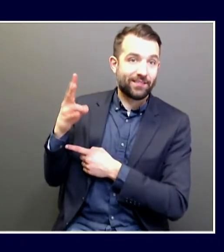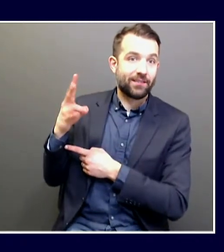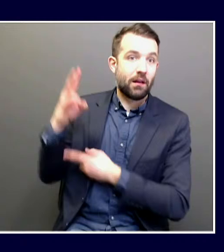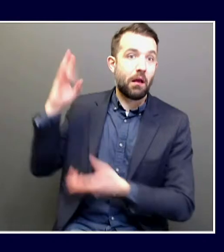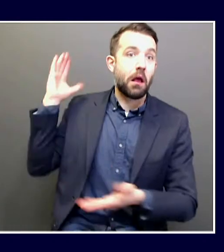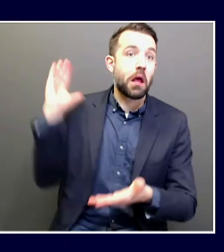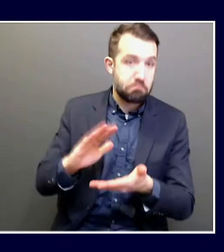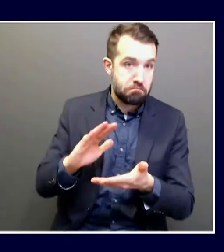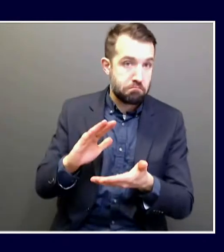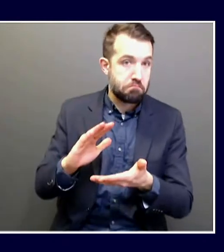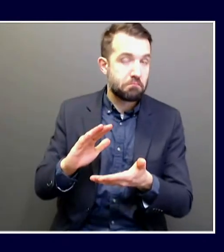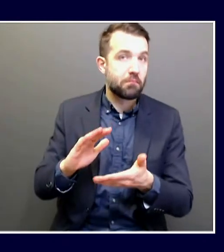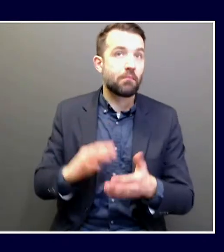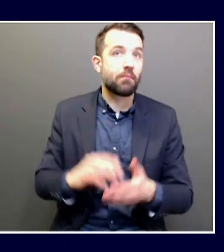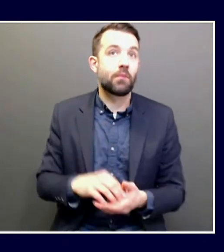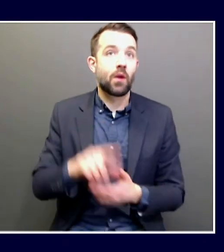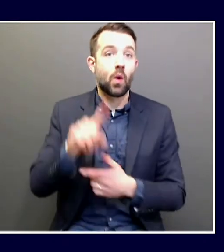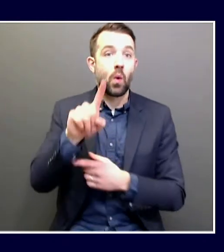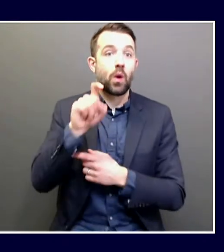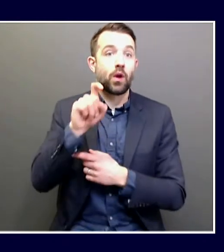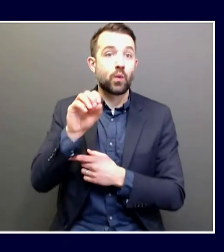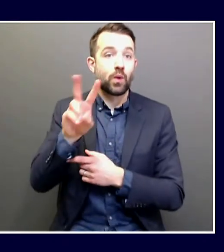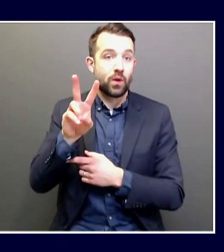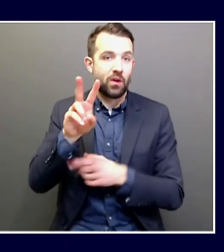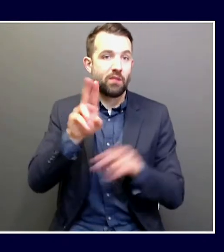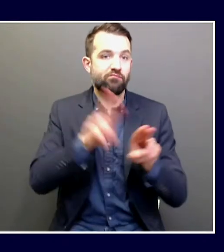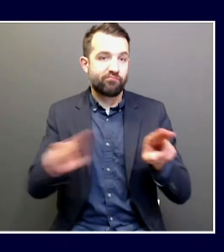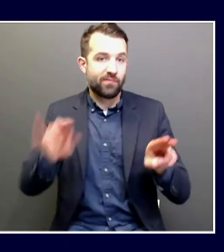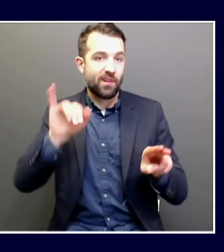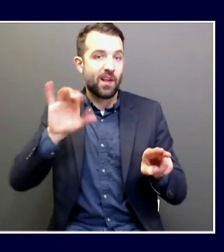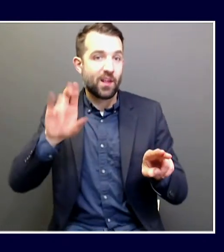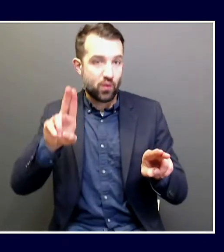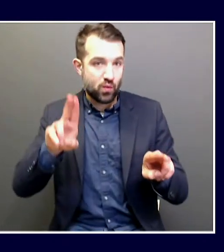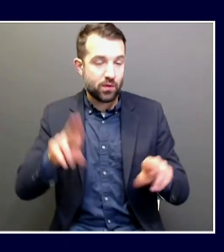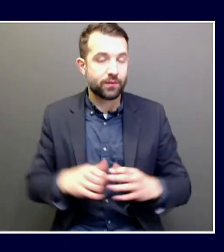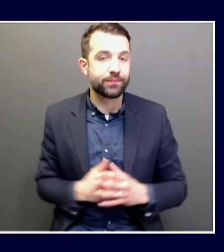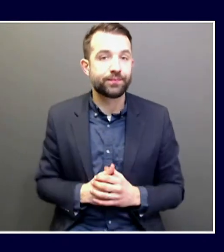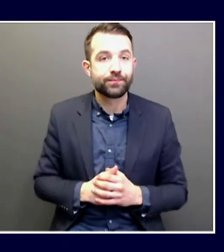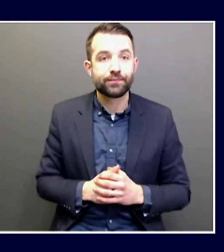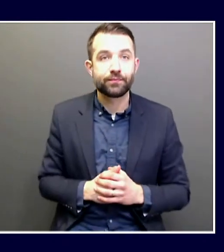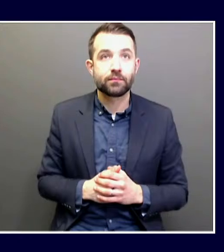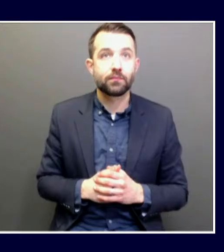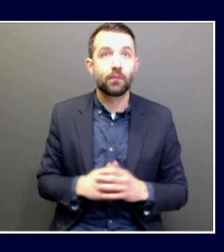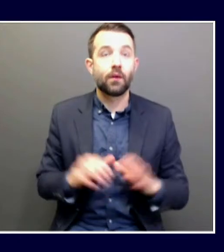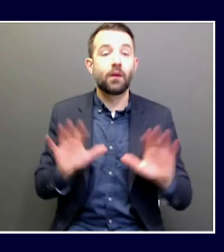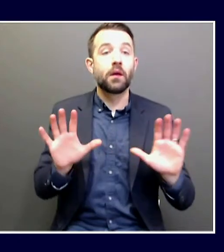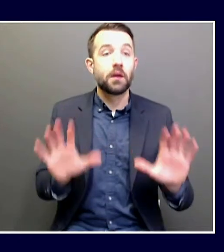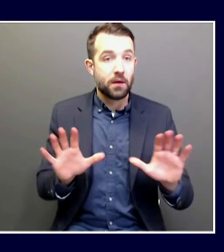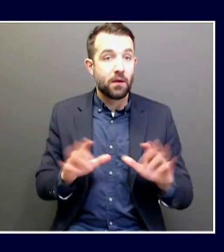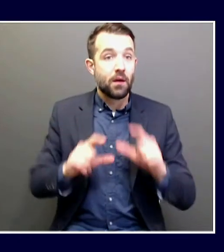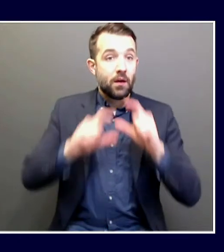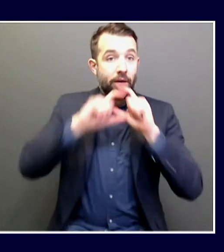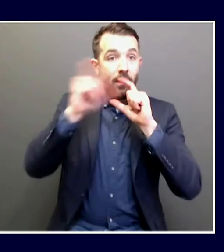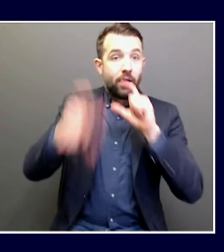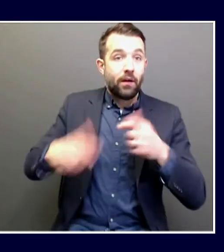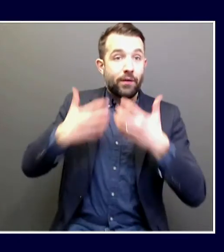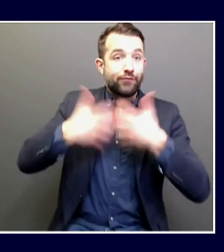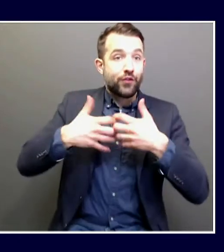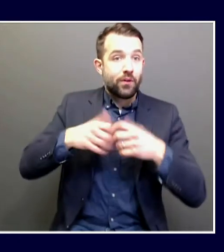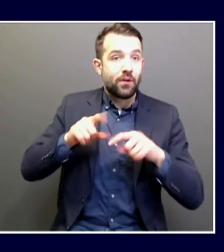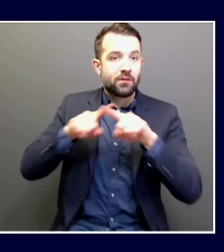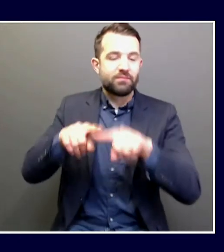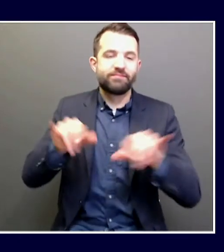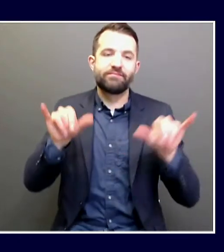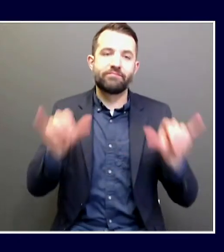in ICU usage just over the past 2 weeks. Similarly, with respect to ventilators, where right